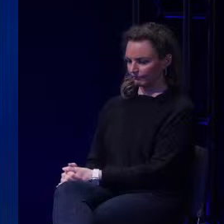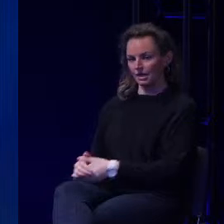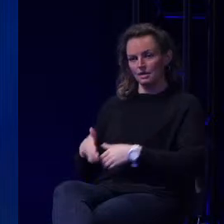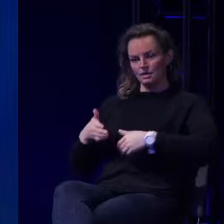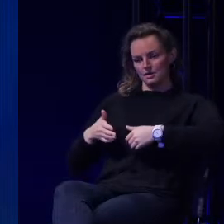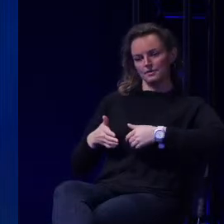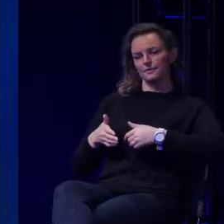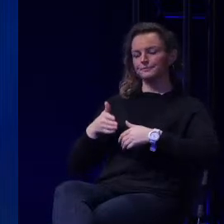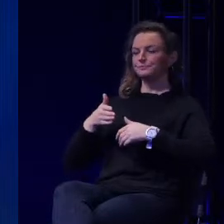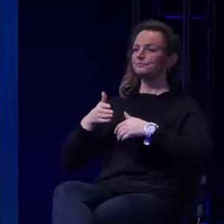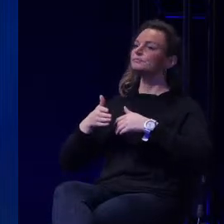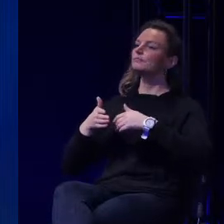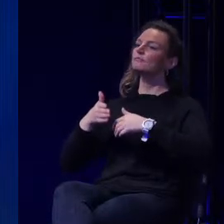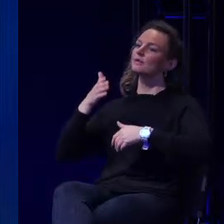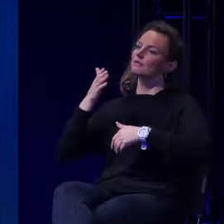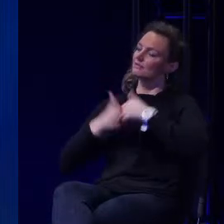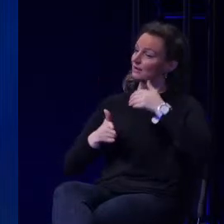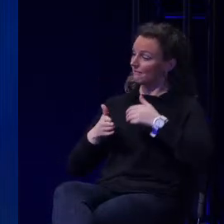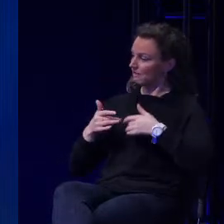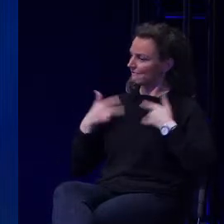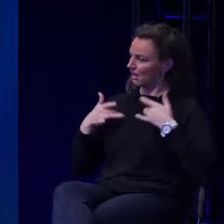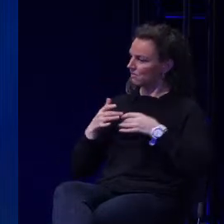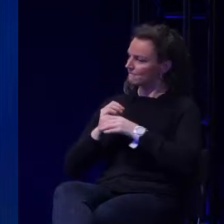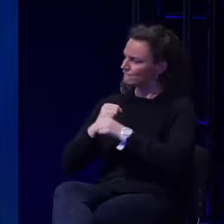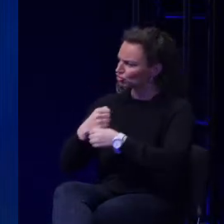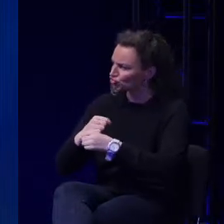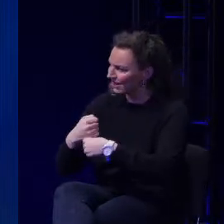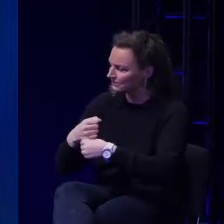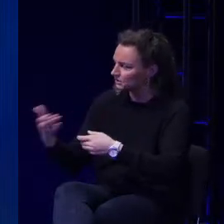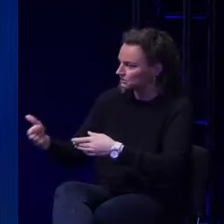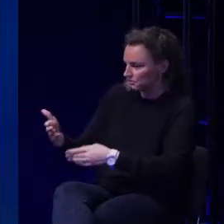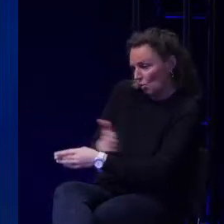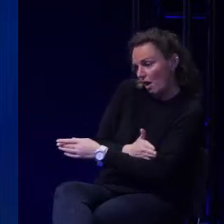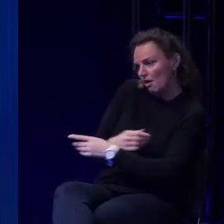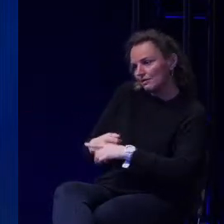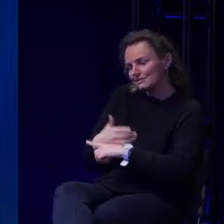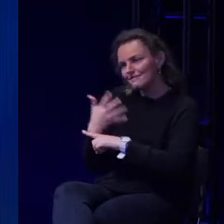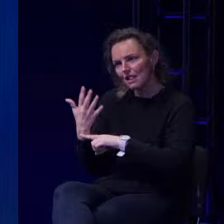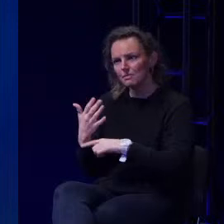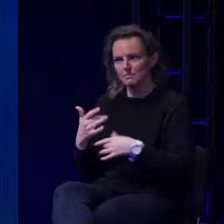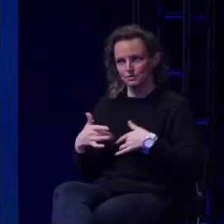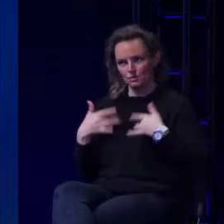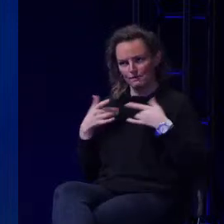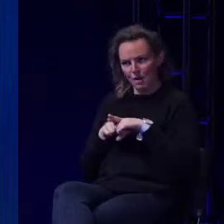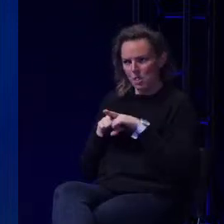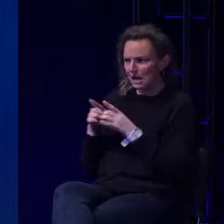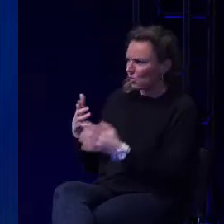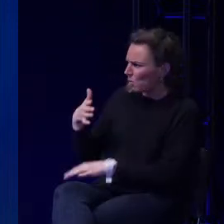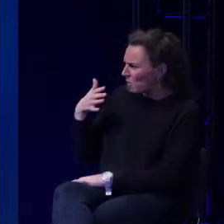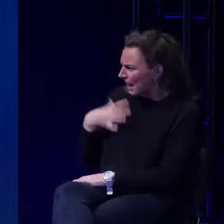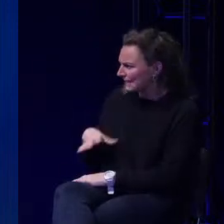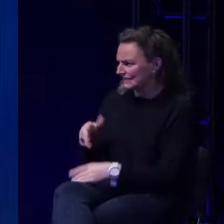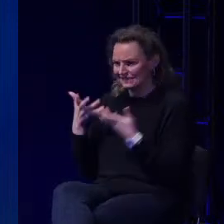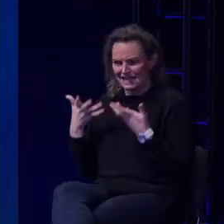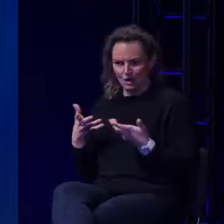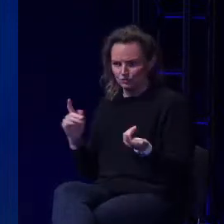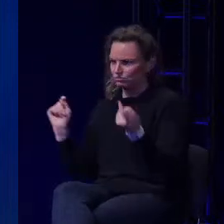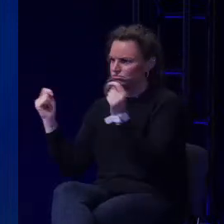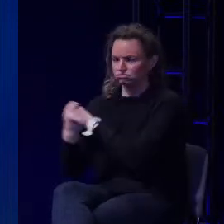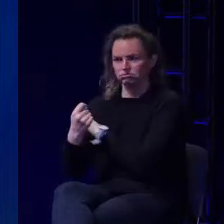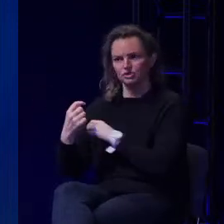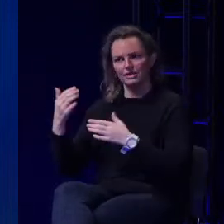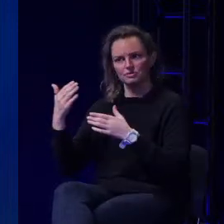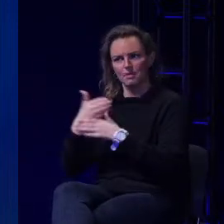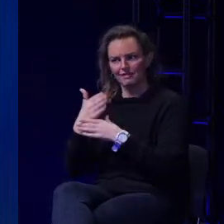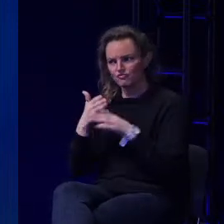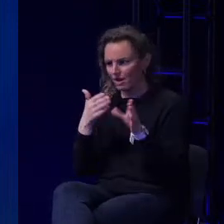in your early developments, any of you, where you thought, I need now to sort of get on and do that.